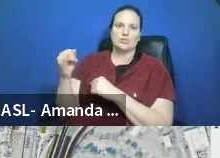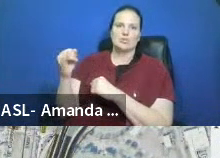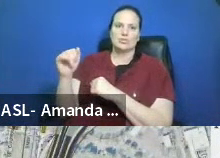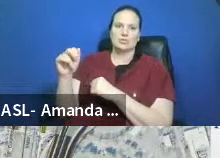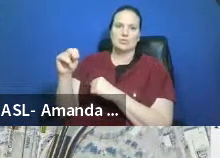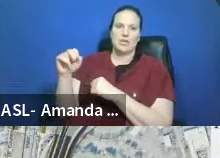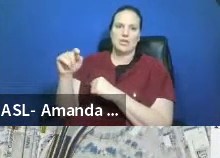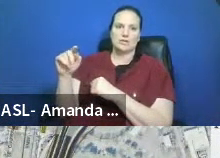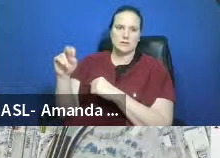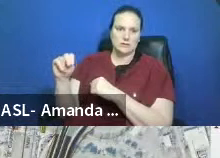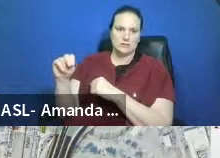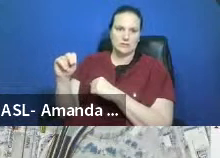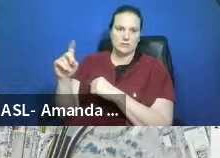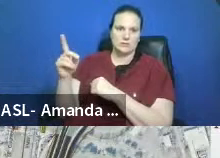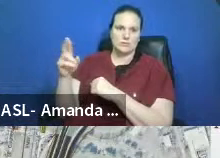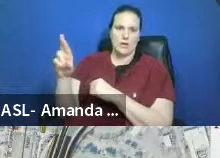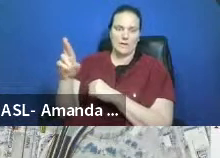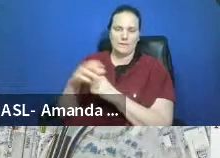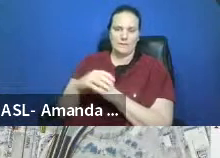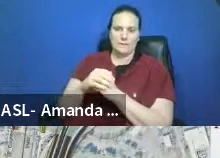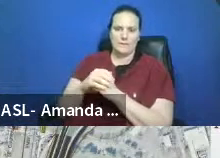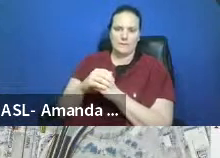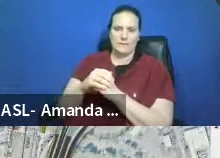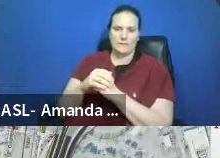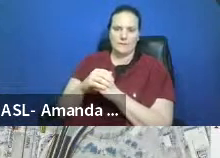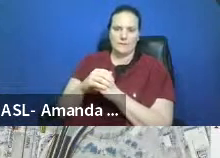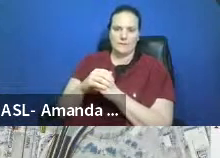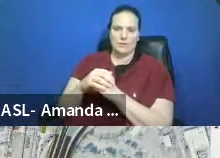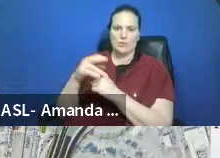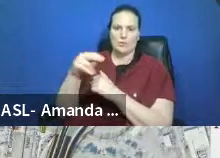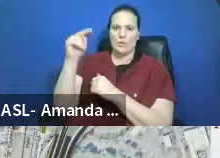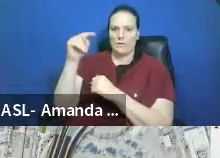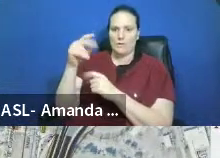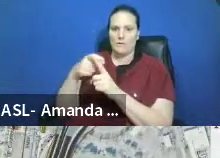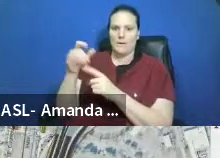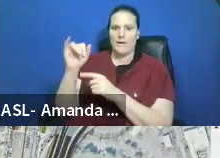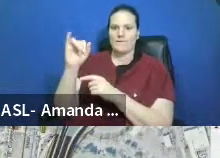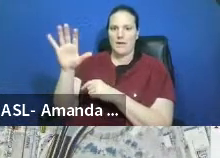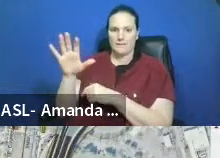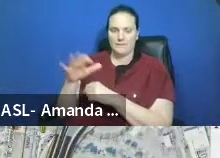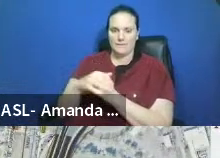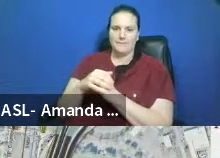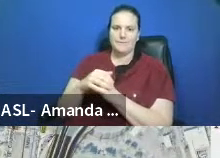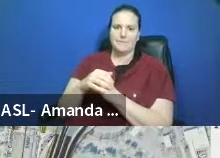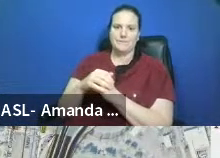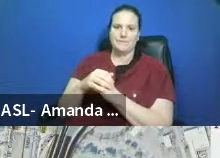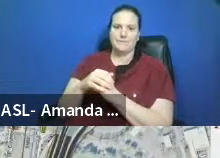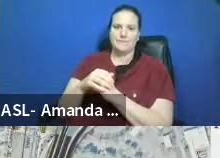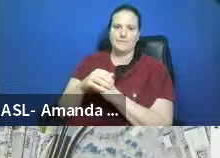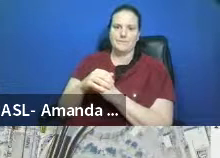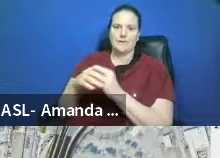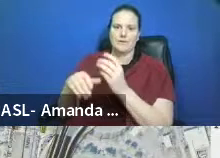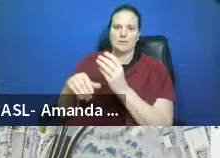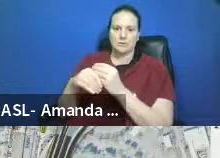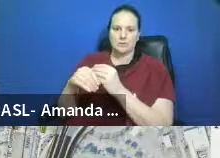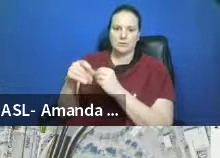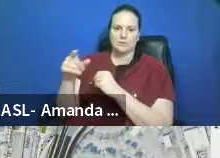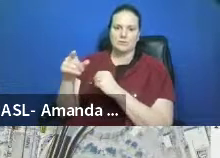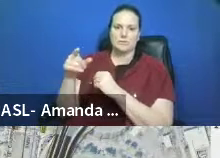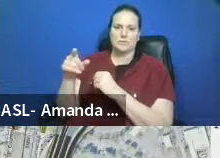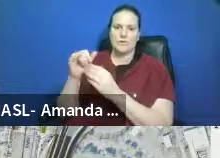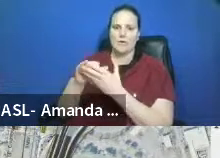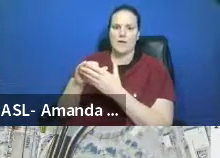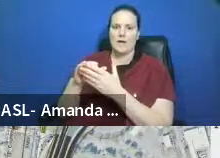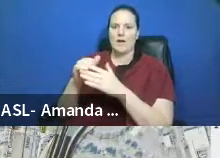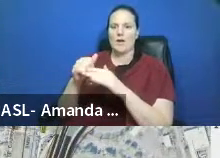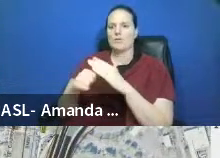and northbound from Jansen Drive to northbound I-5. The addition of Tomahawk Island Drive underneath the freeway,